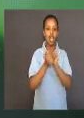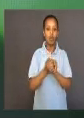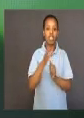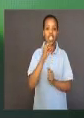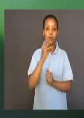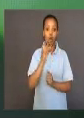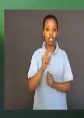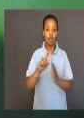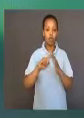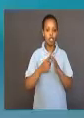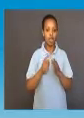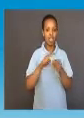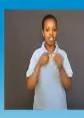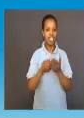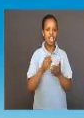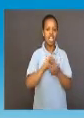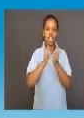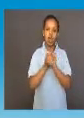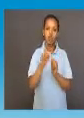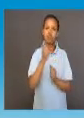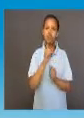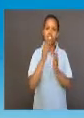about change.